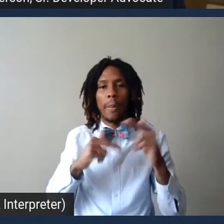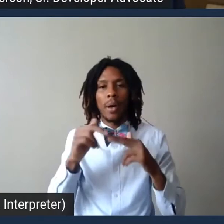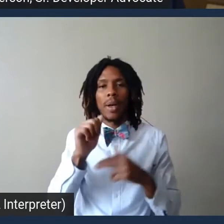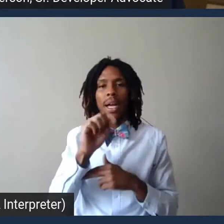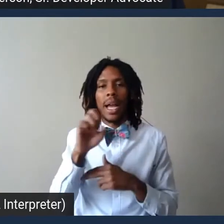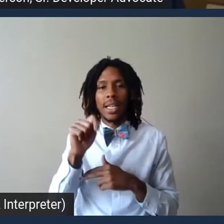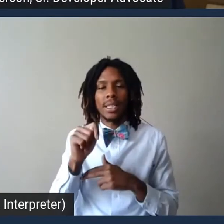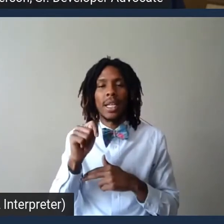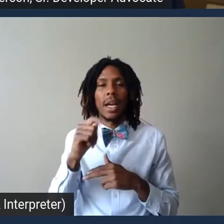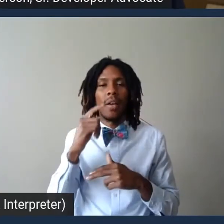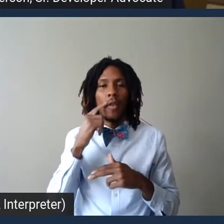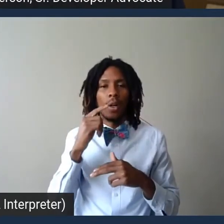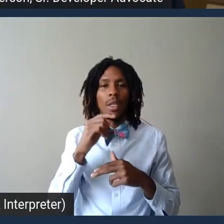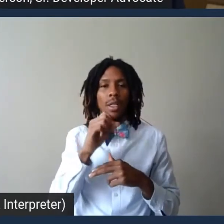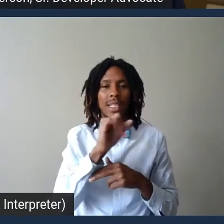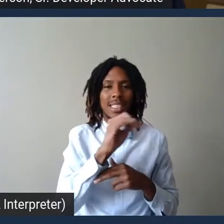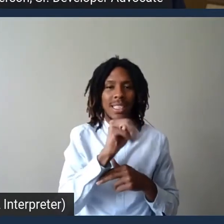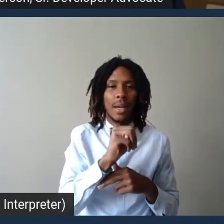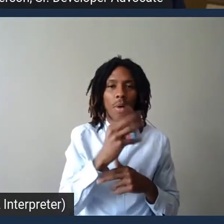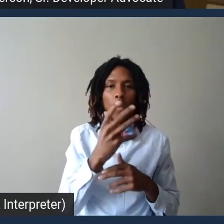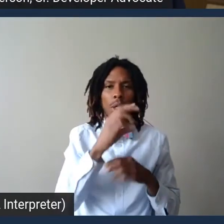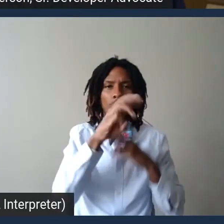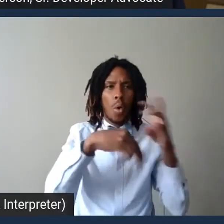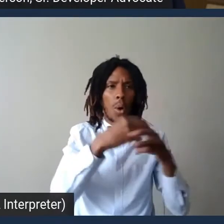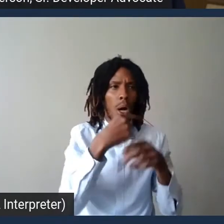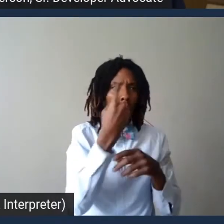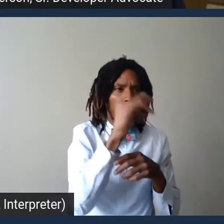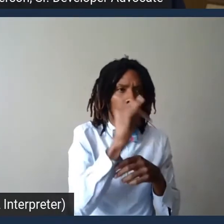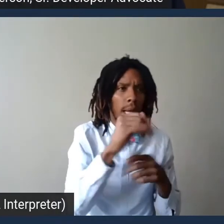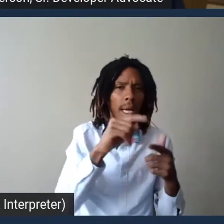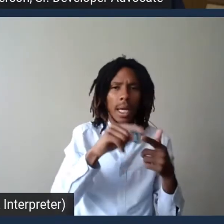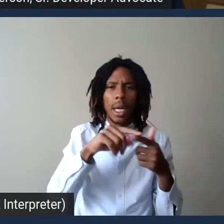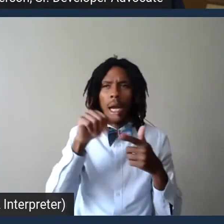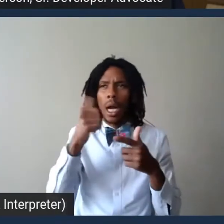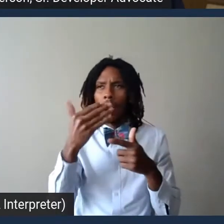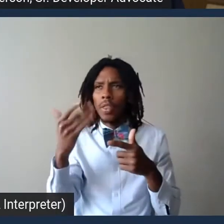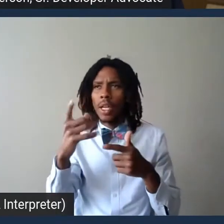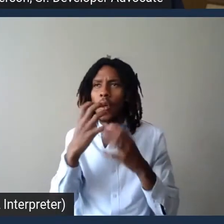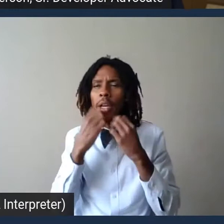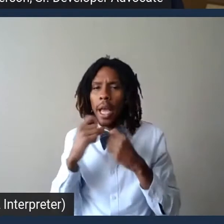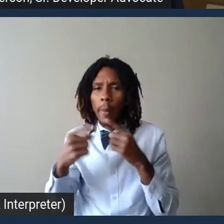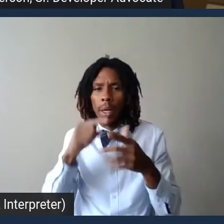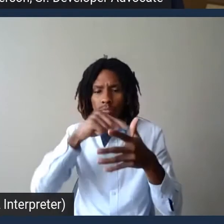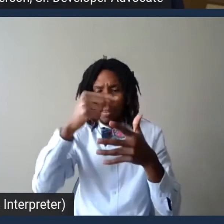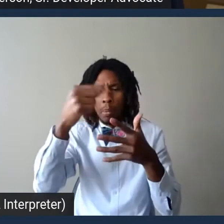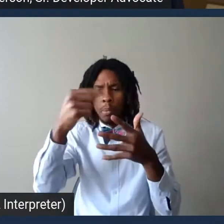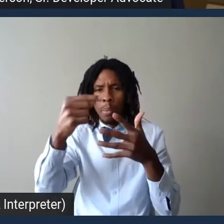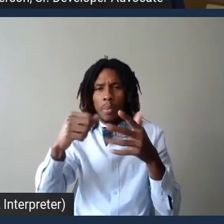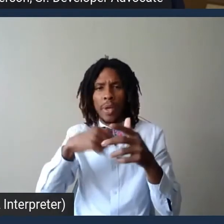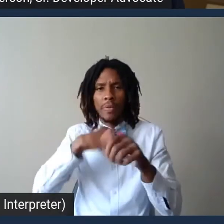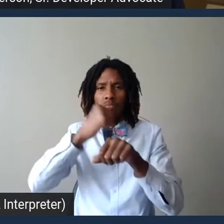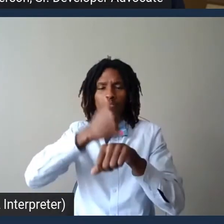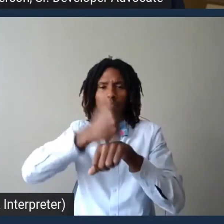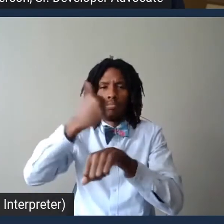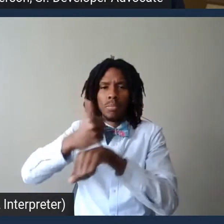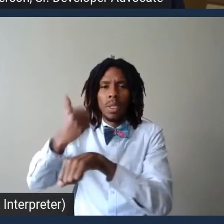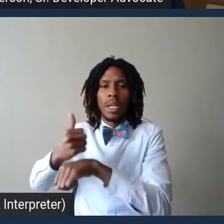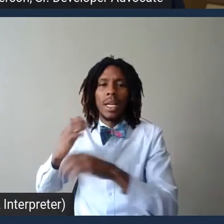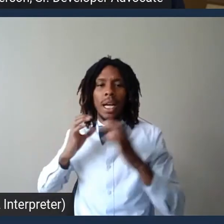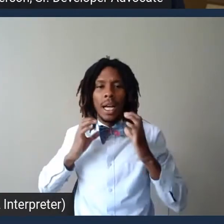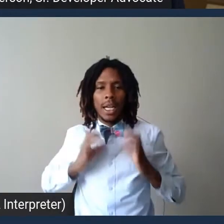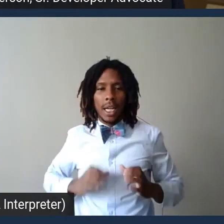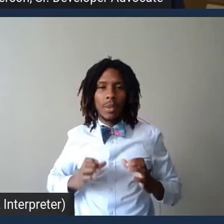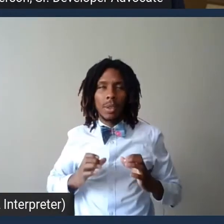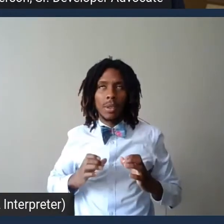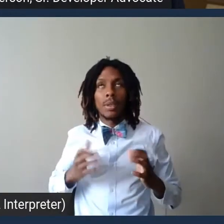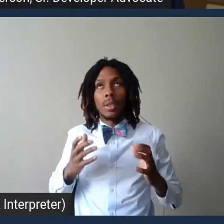world looks like, what is the stuff that's there in it, what are the things that you actually care about. These are the things that customers have to, well, at